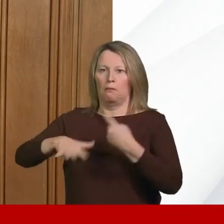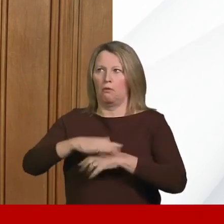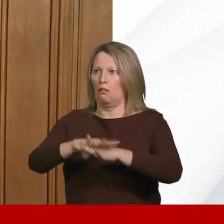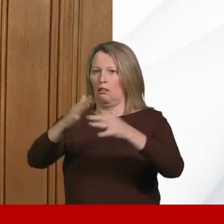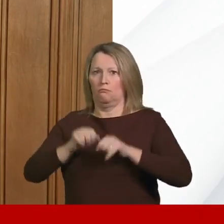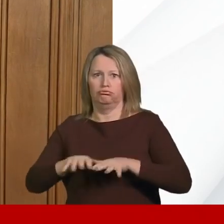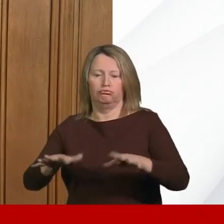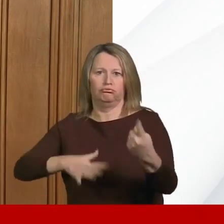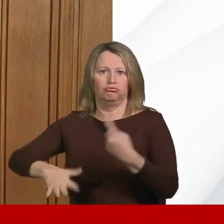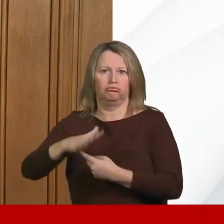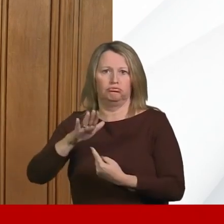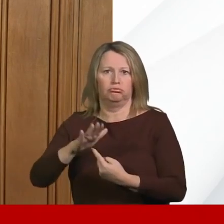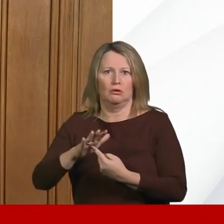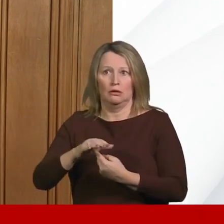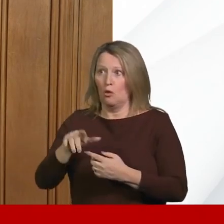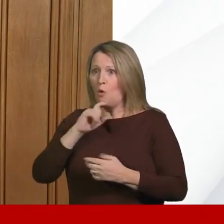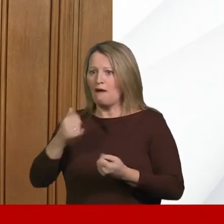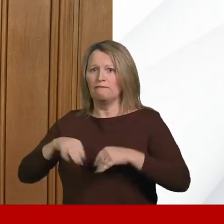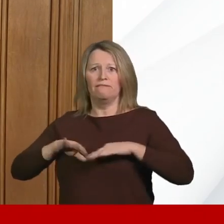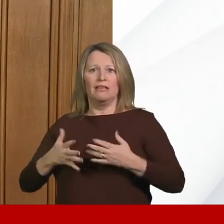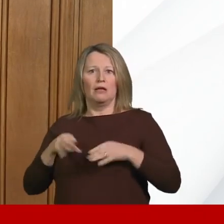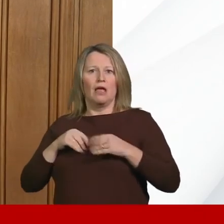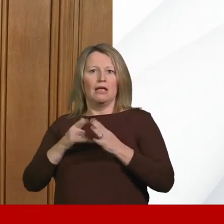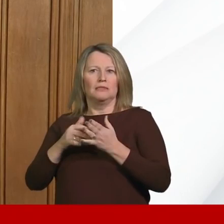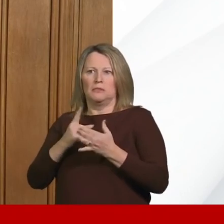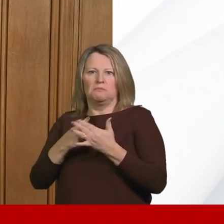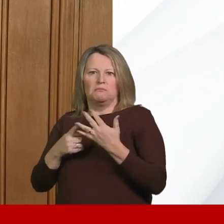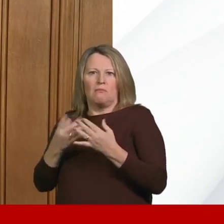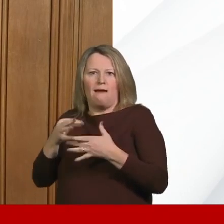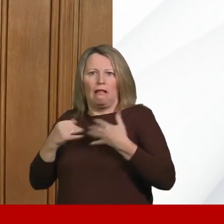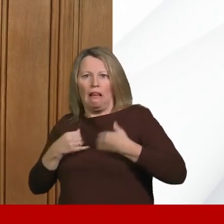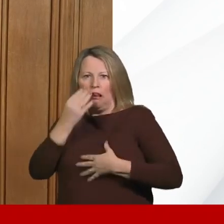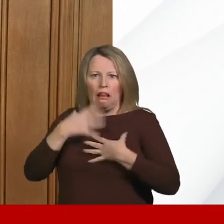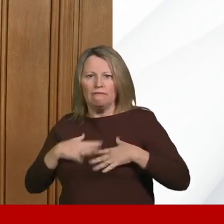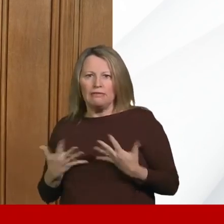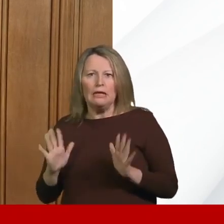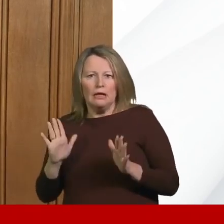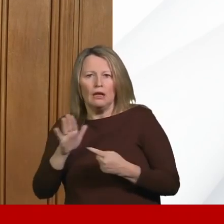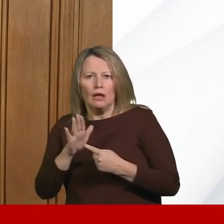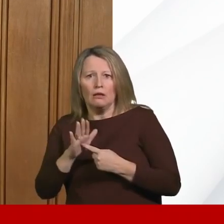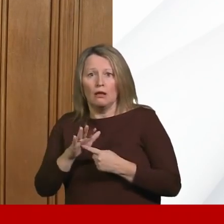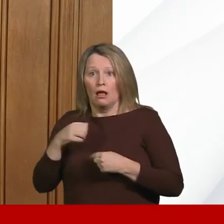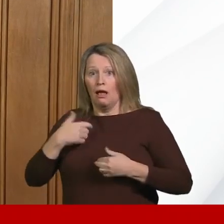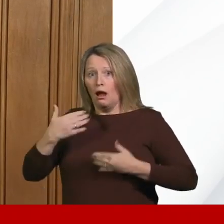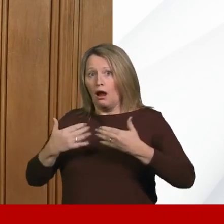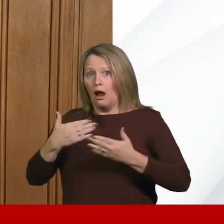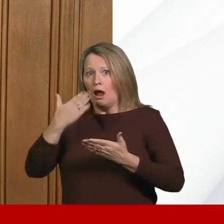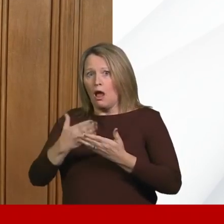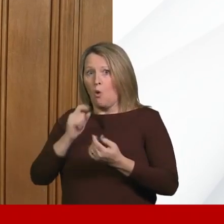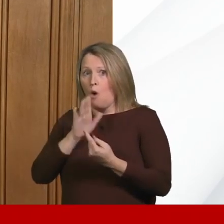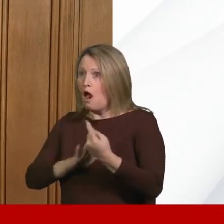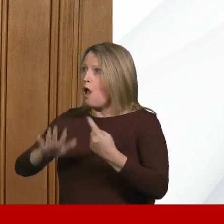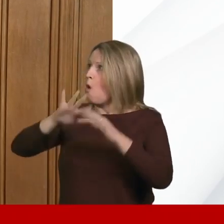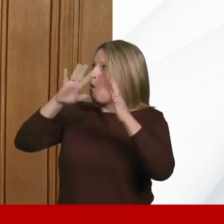we can get that number, it starts to really help. And going forward, it's going to be critically important to be able to monitor